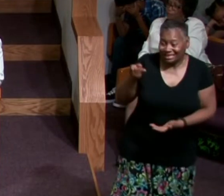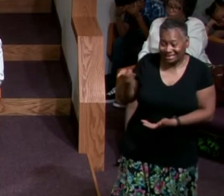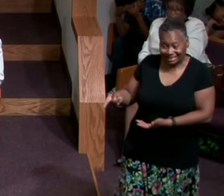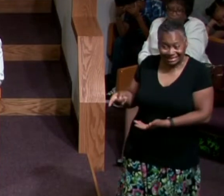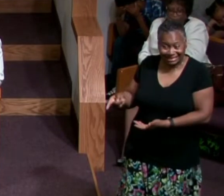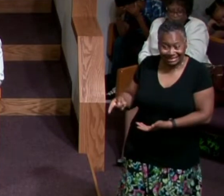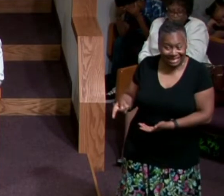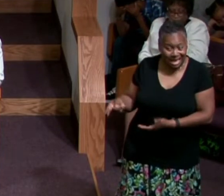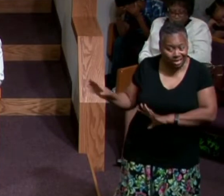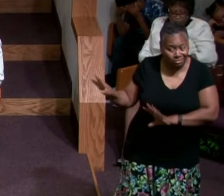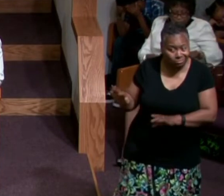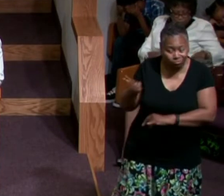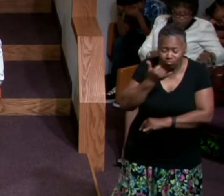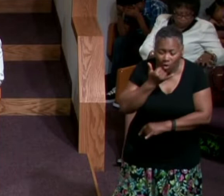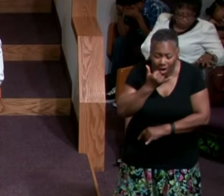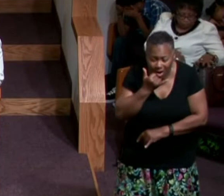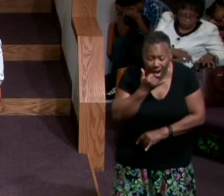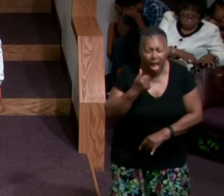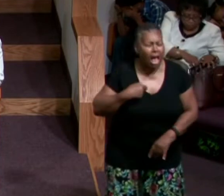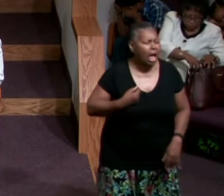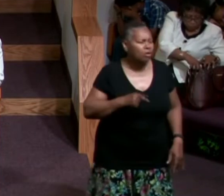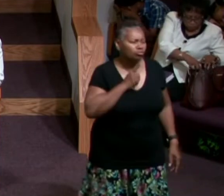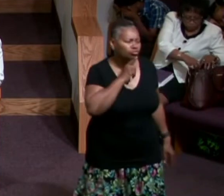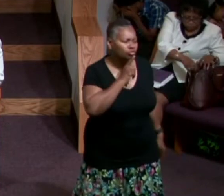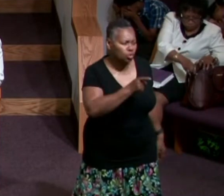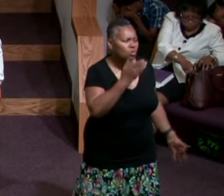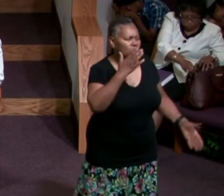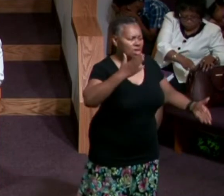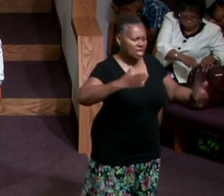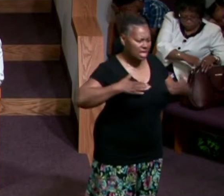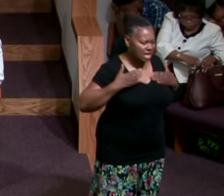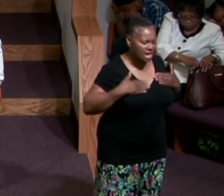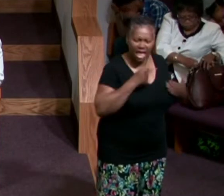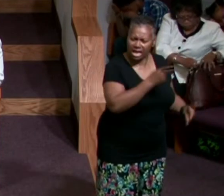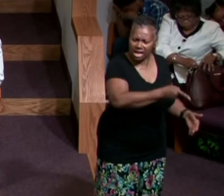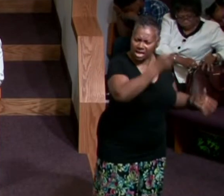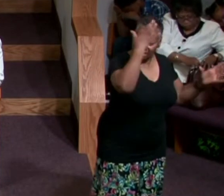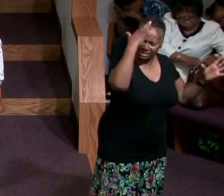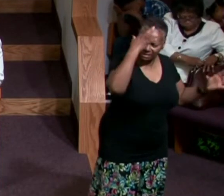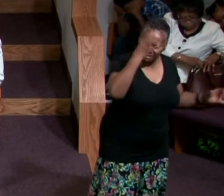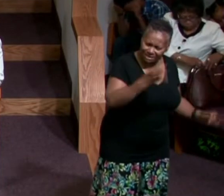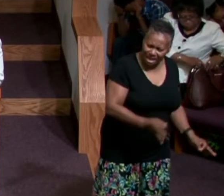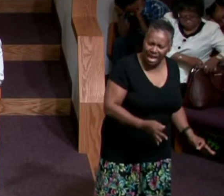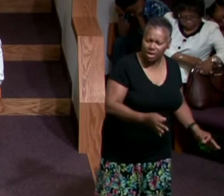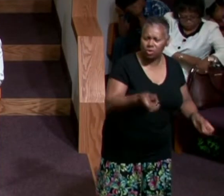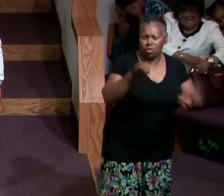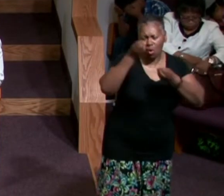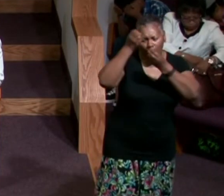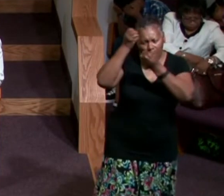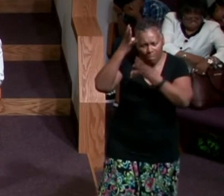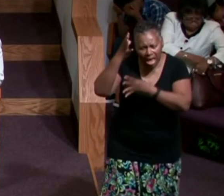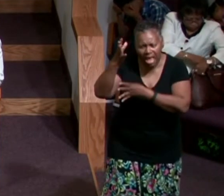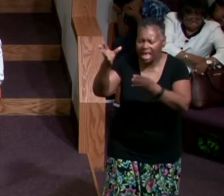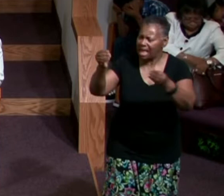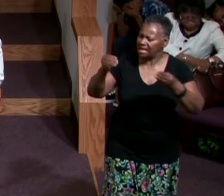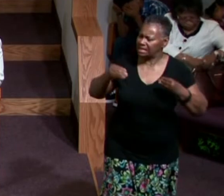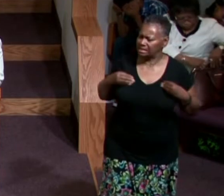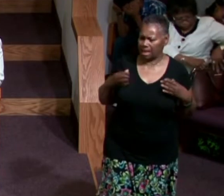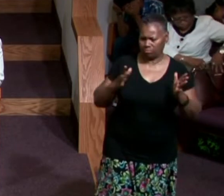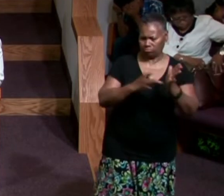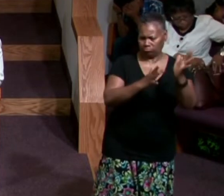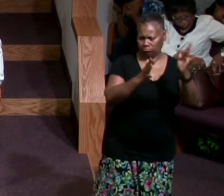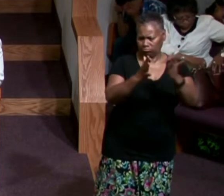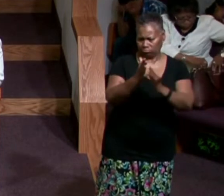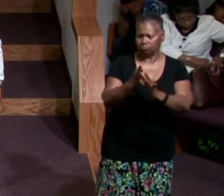Can I keep this thing real? I'm truly glad that Joseph chose to be obedient and accept Jesus.